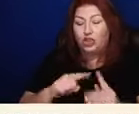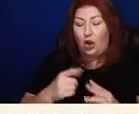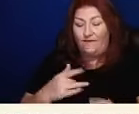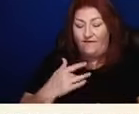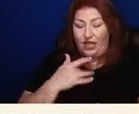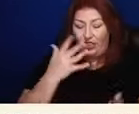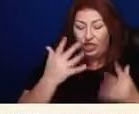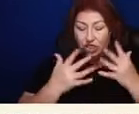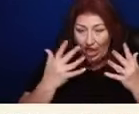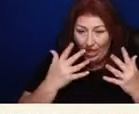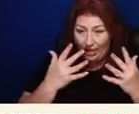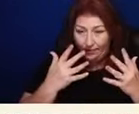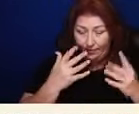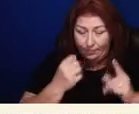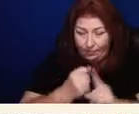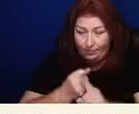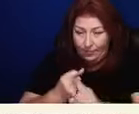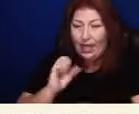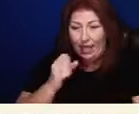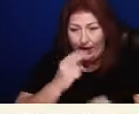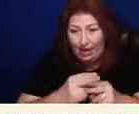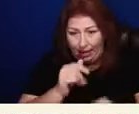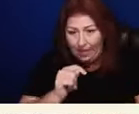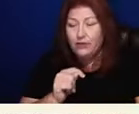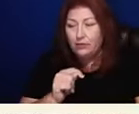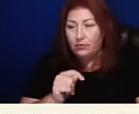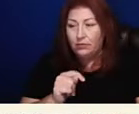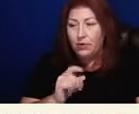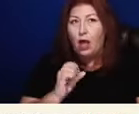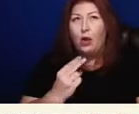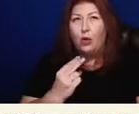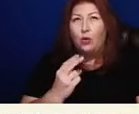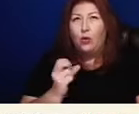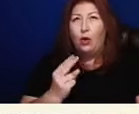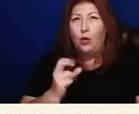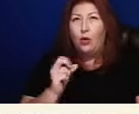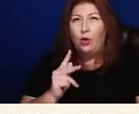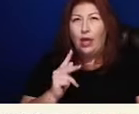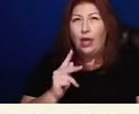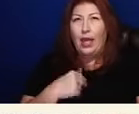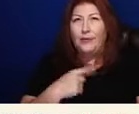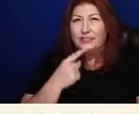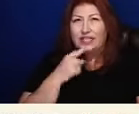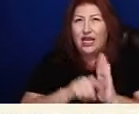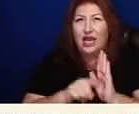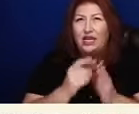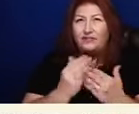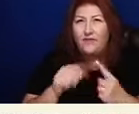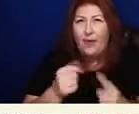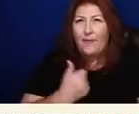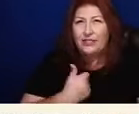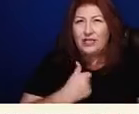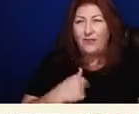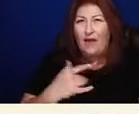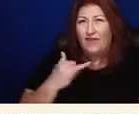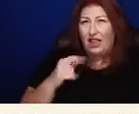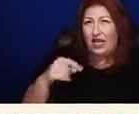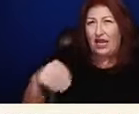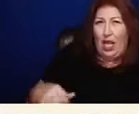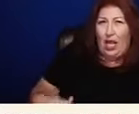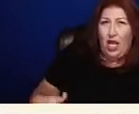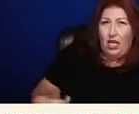come on, I can name it, right? So, okay, I'm saying all this negative stuff about myself. I'm feeling it in my gut. Like